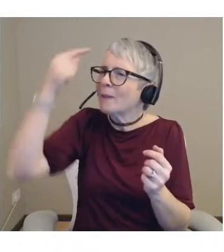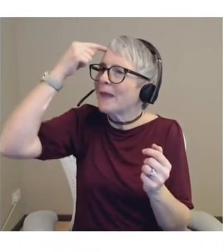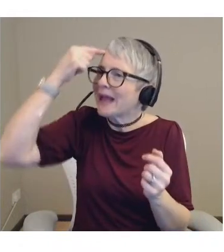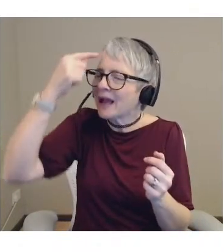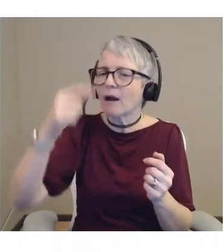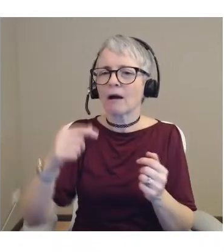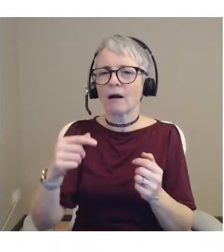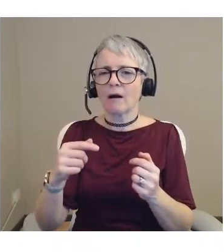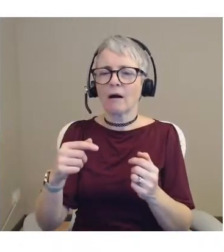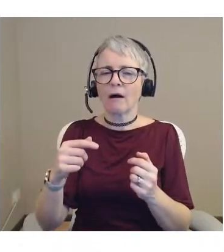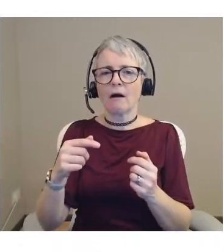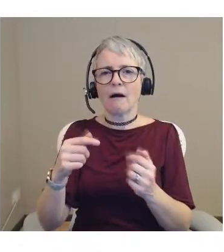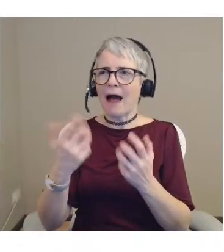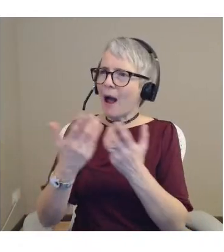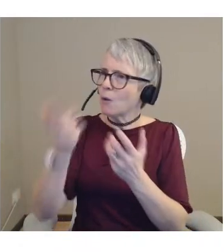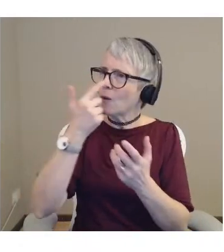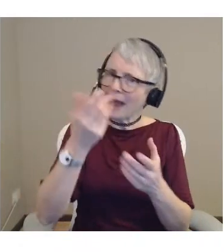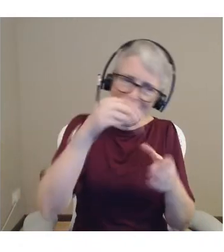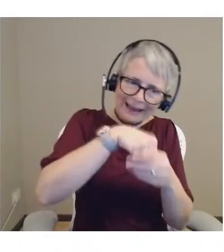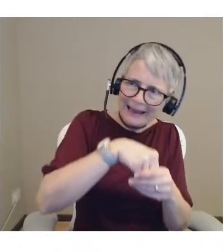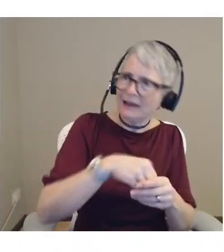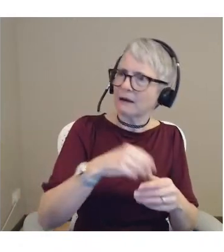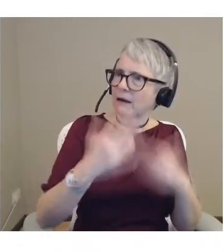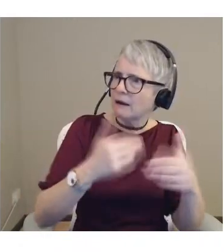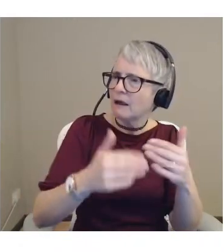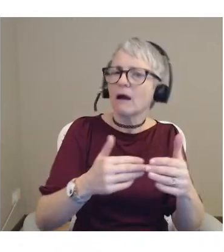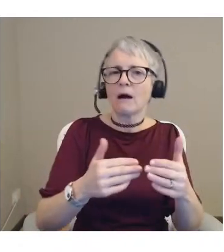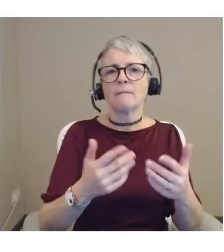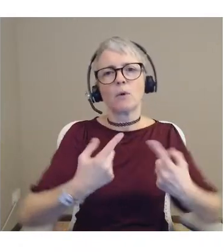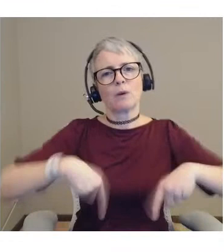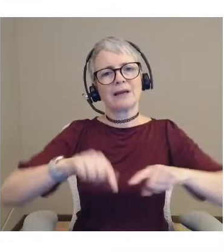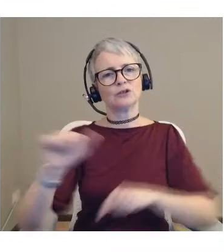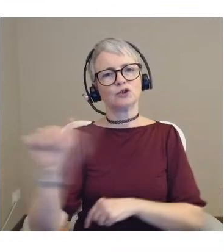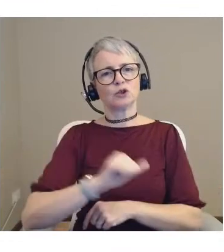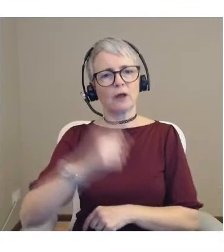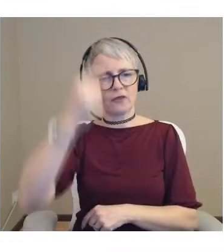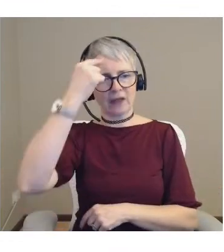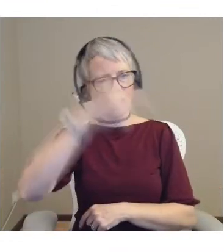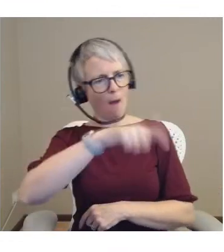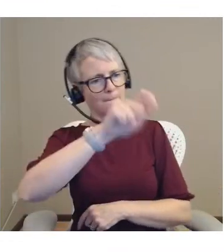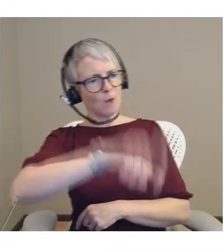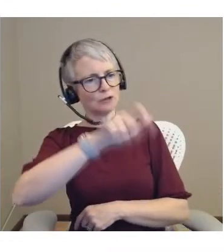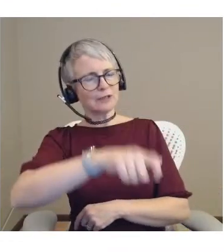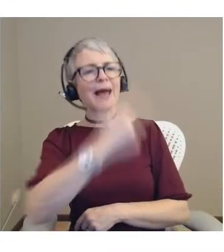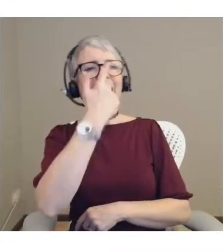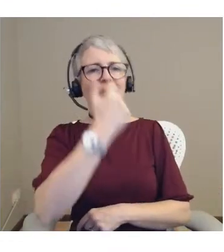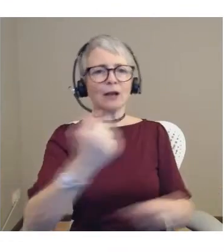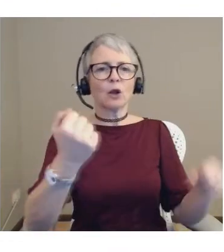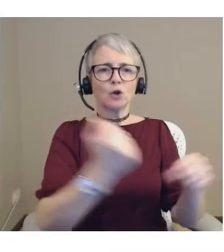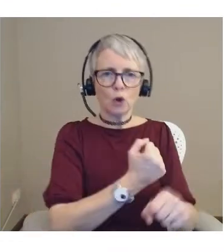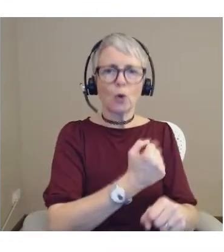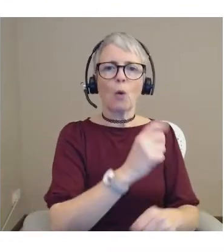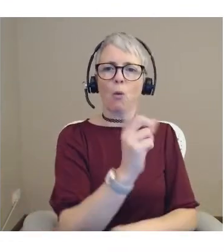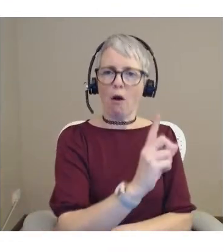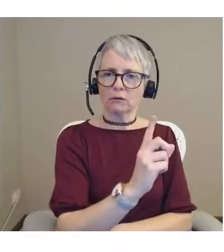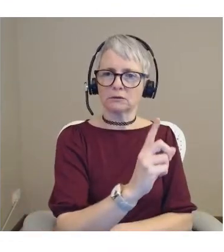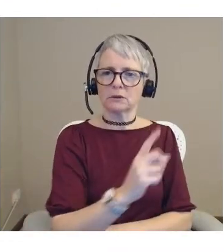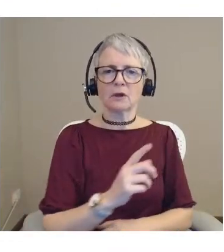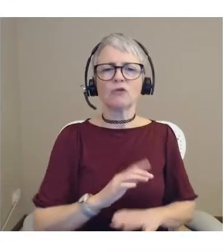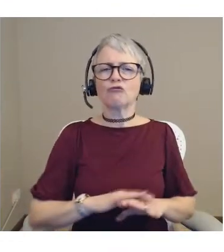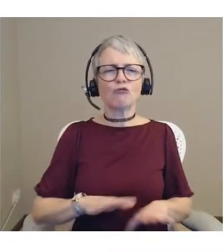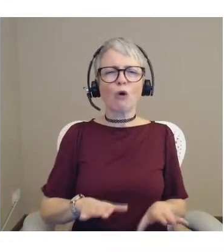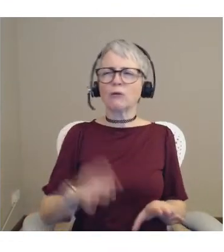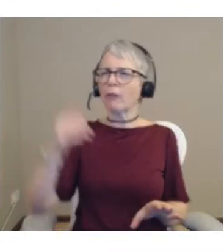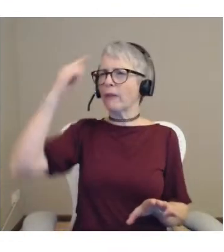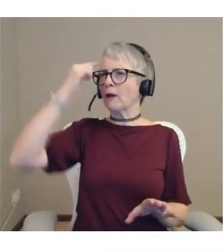think we came to a view that we should think about it in terms of what a person can do, not what device they have. So for one